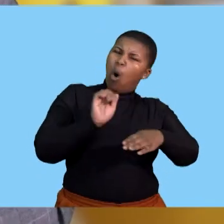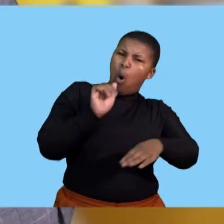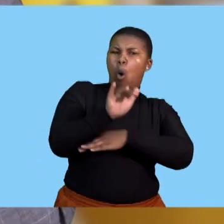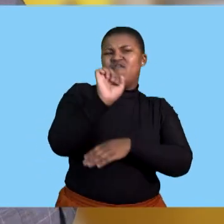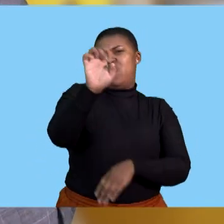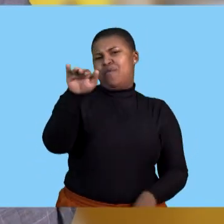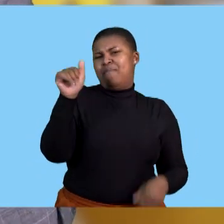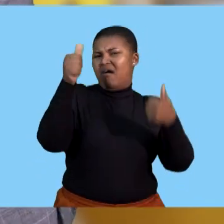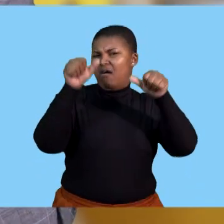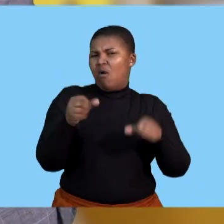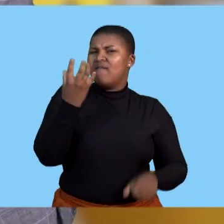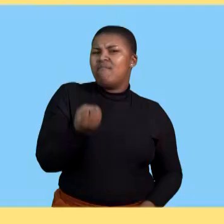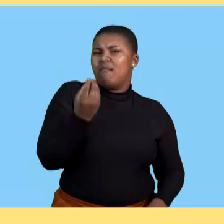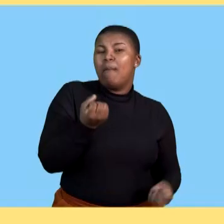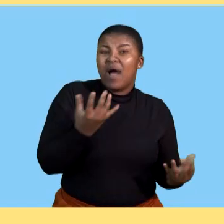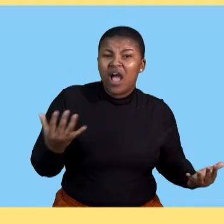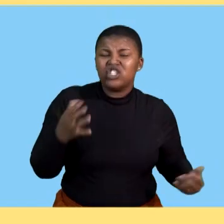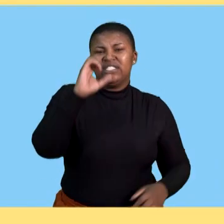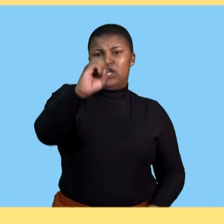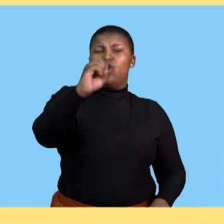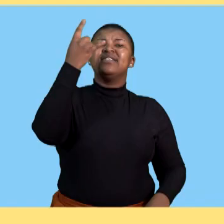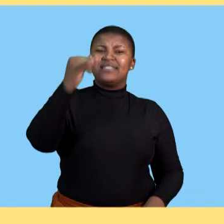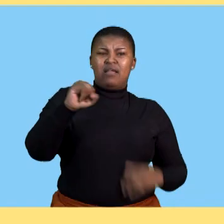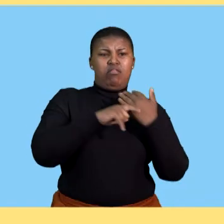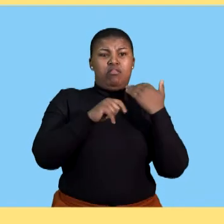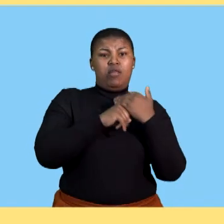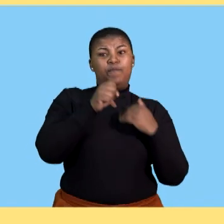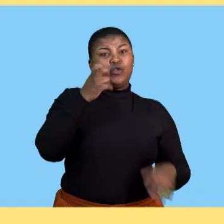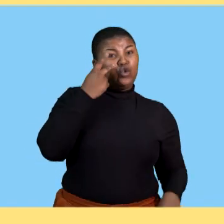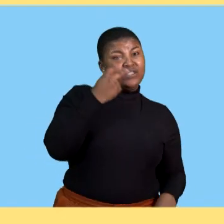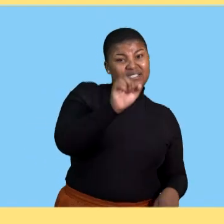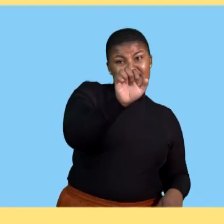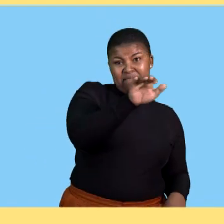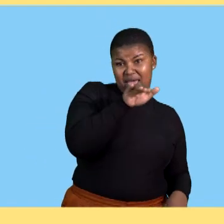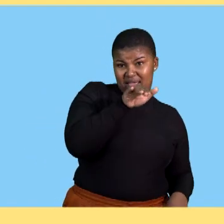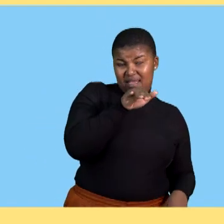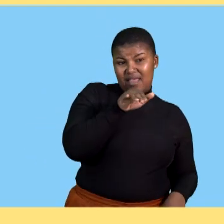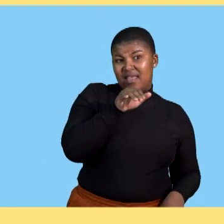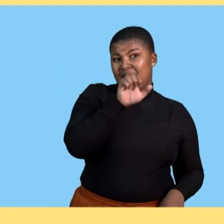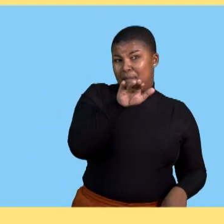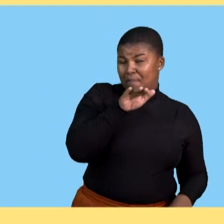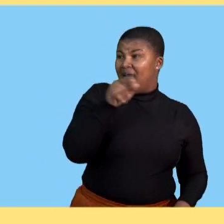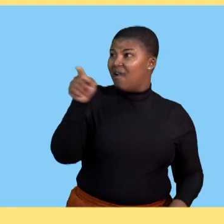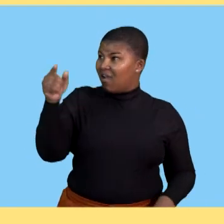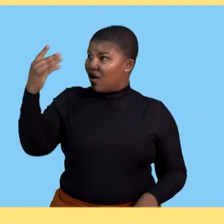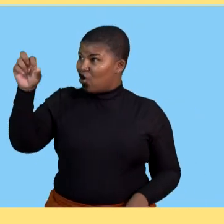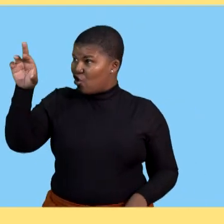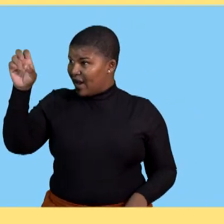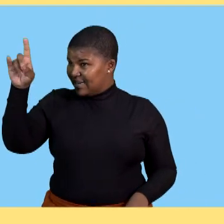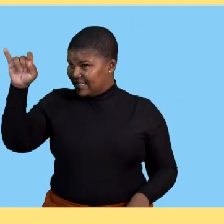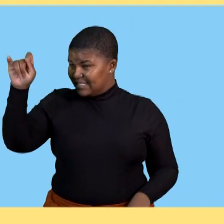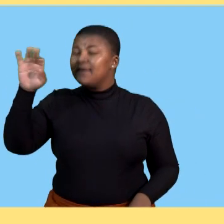overdraft. So the moment you see bank and you see bank on the credit side, that means it